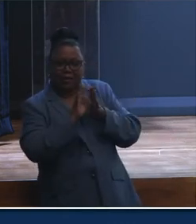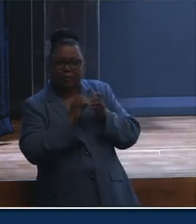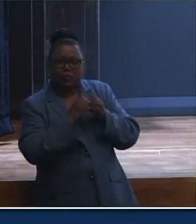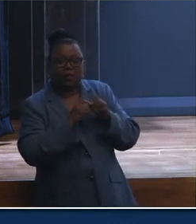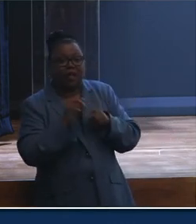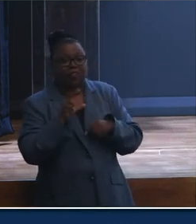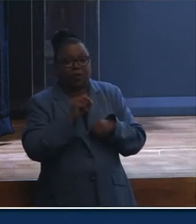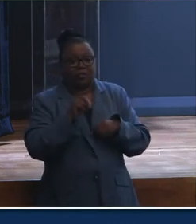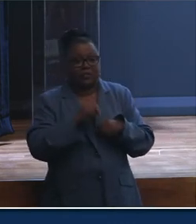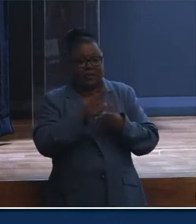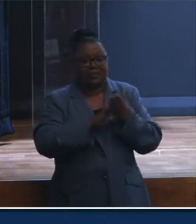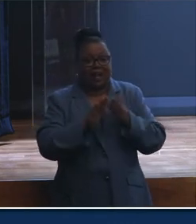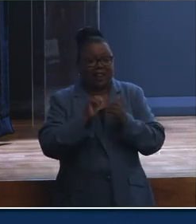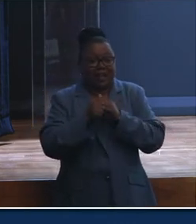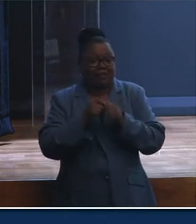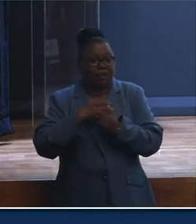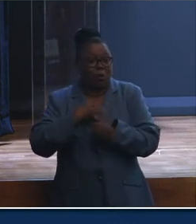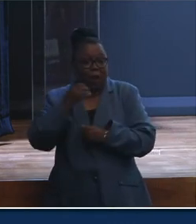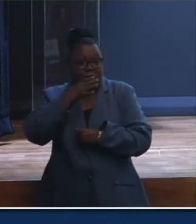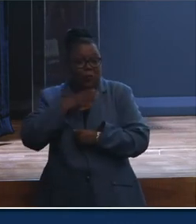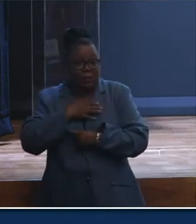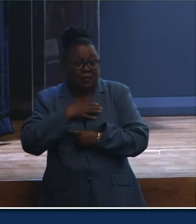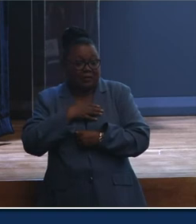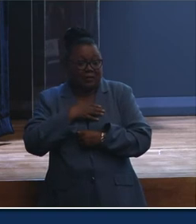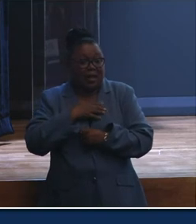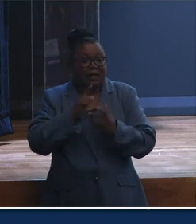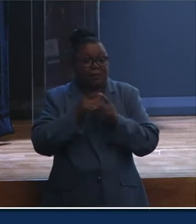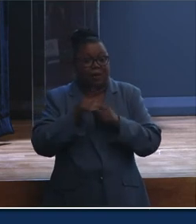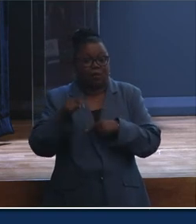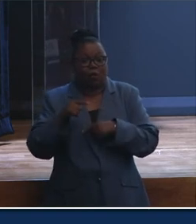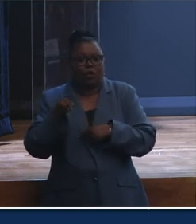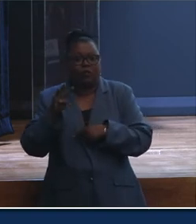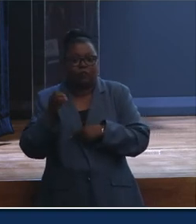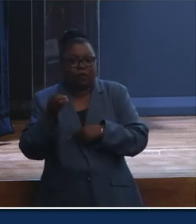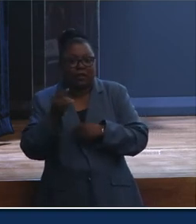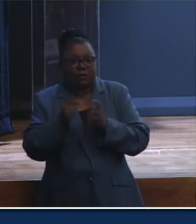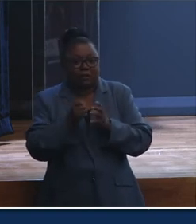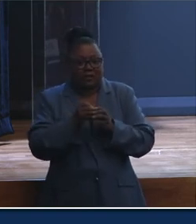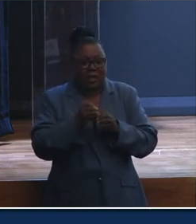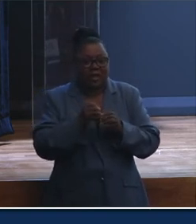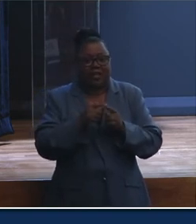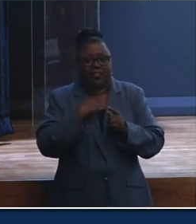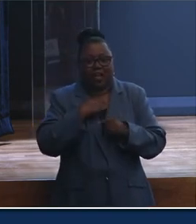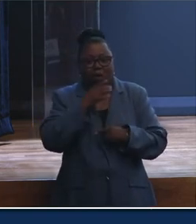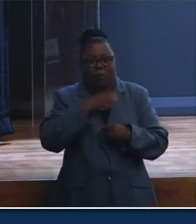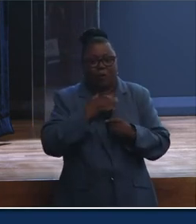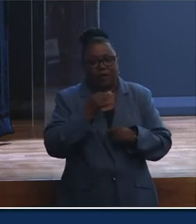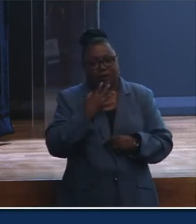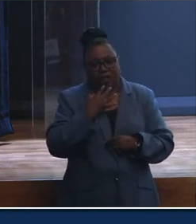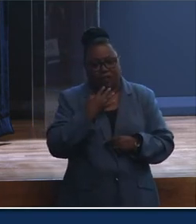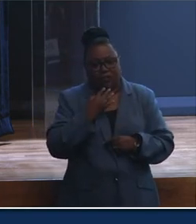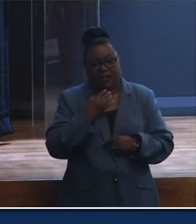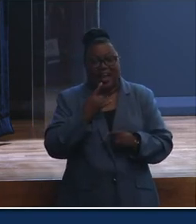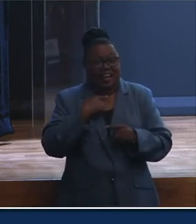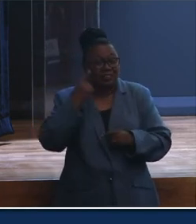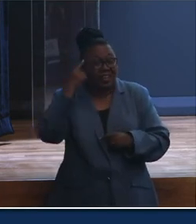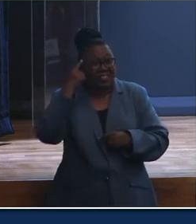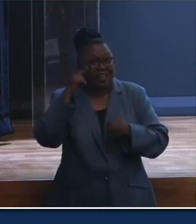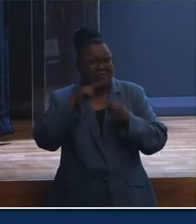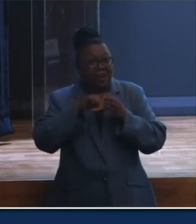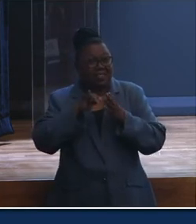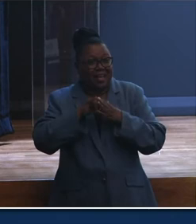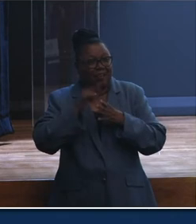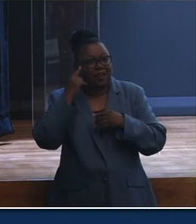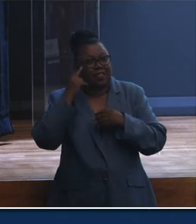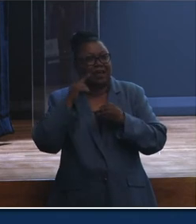That 30% of college athletes are white women, compared to only 14% that are women of color. And if you think about that,